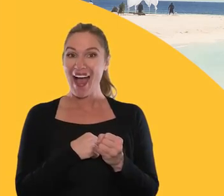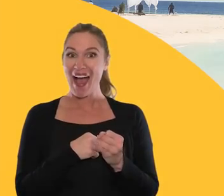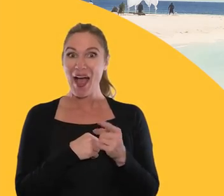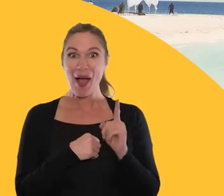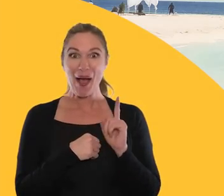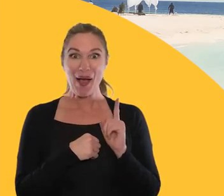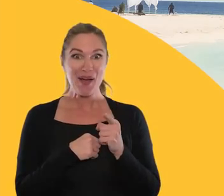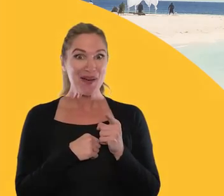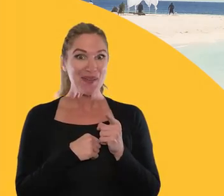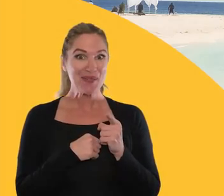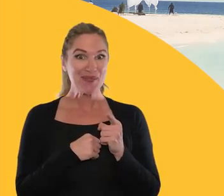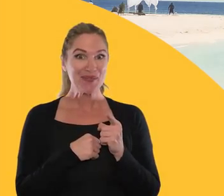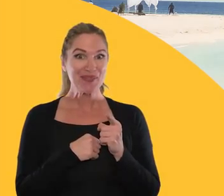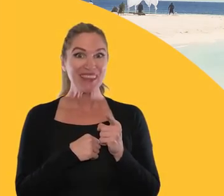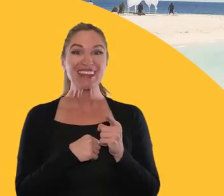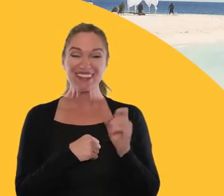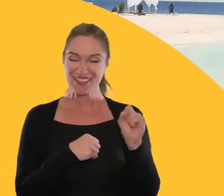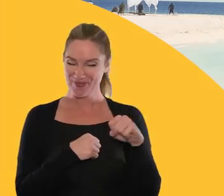this is a...